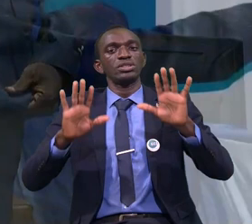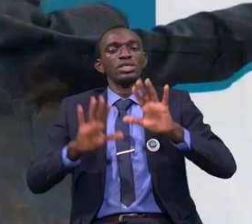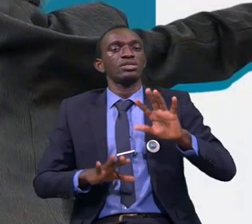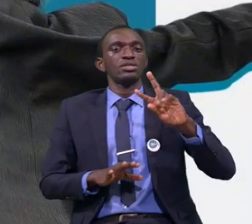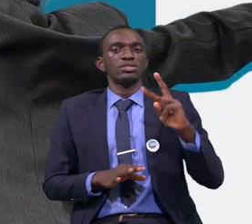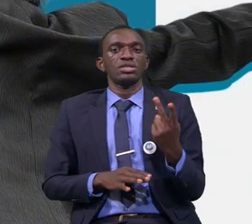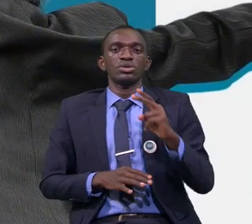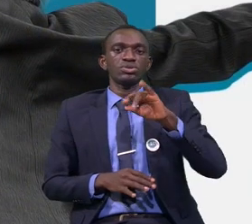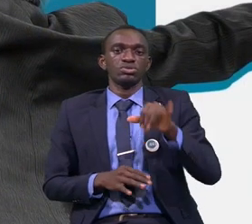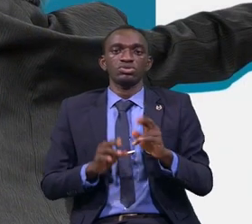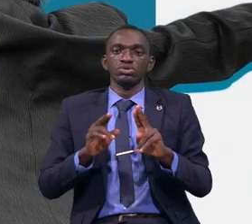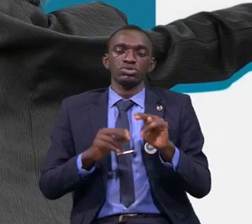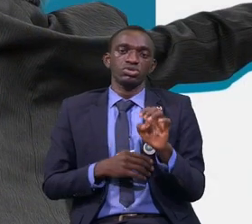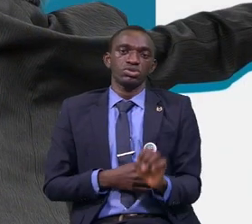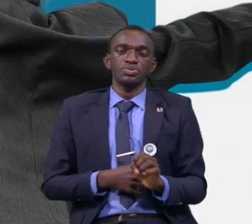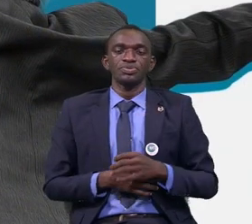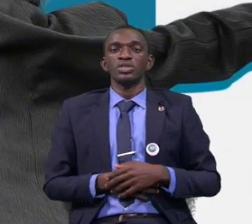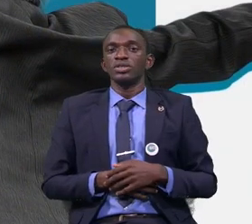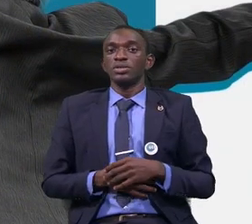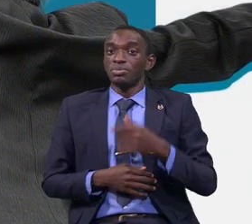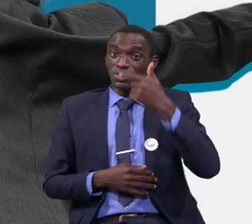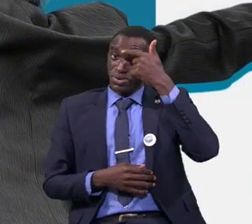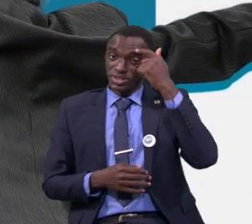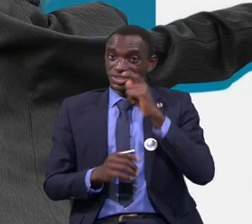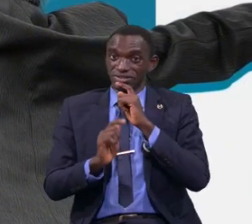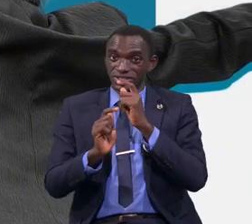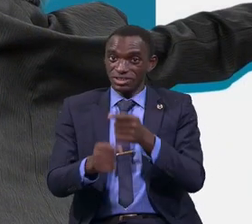because there is something from the convener for you.